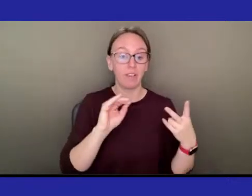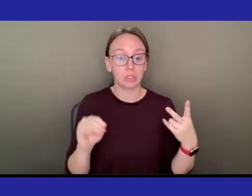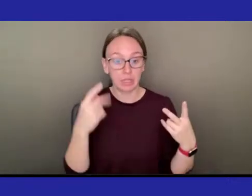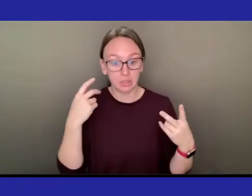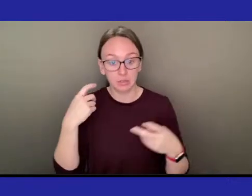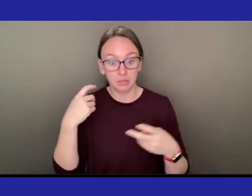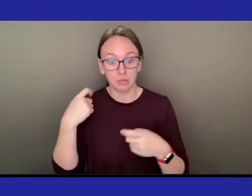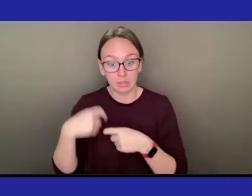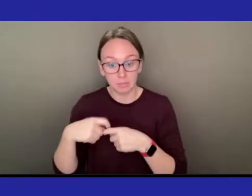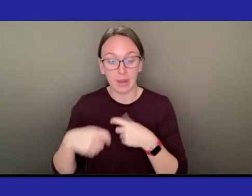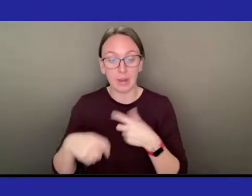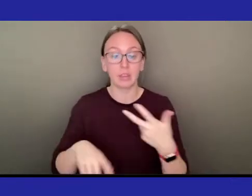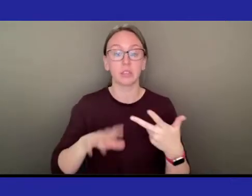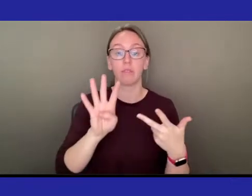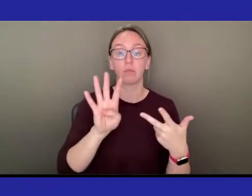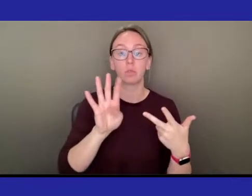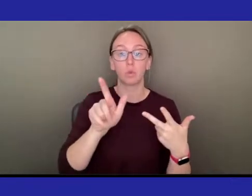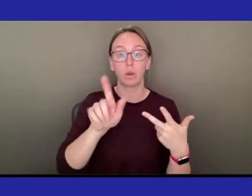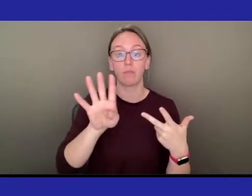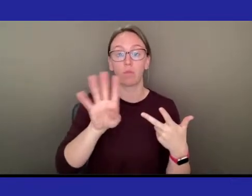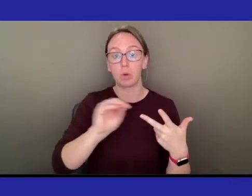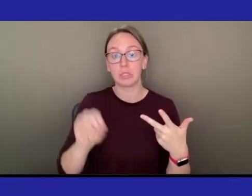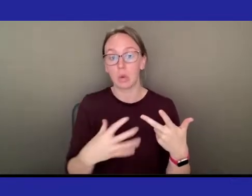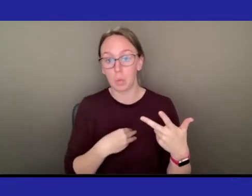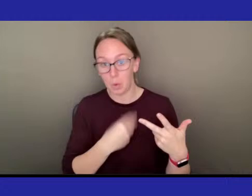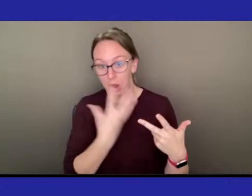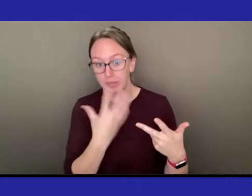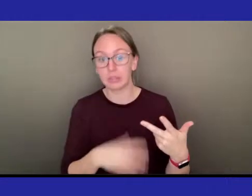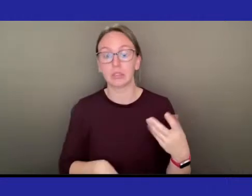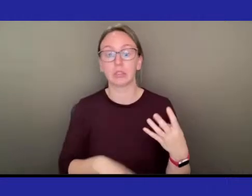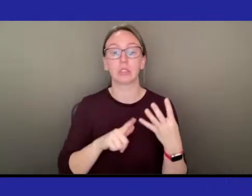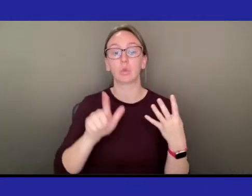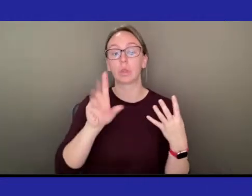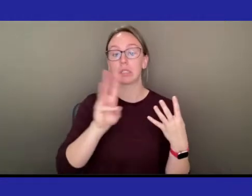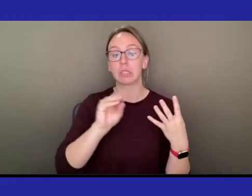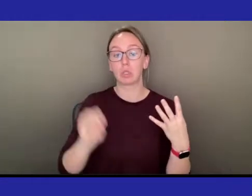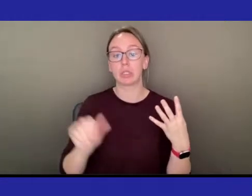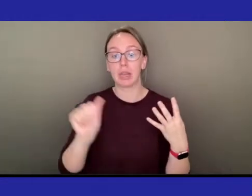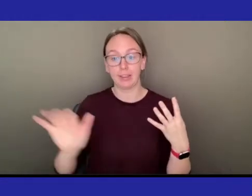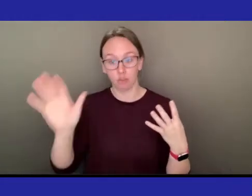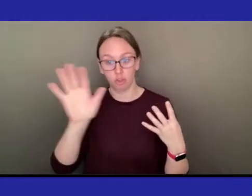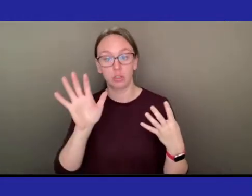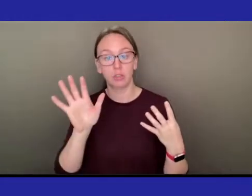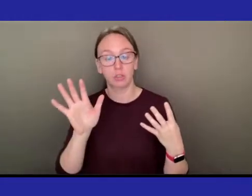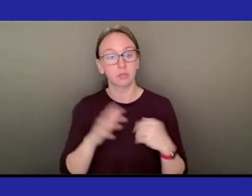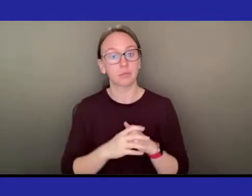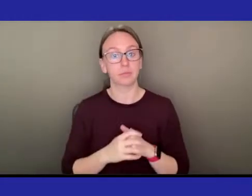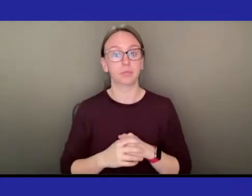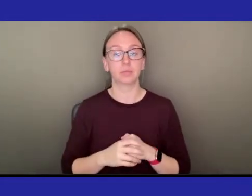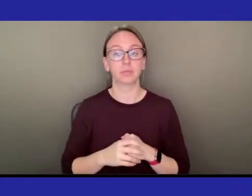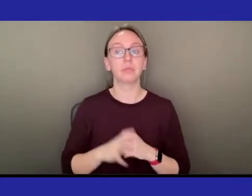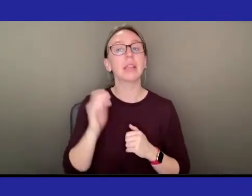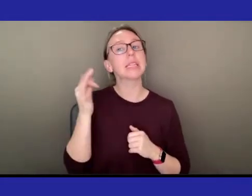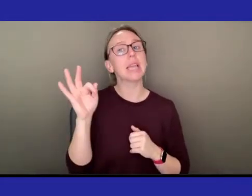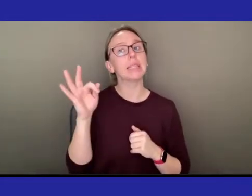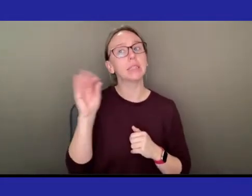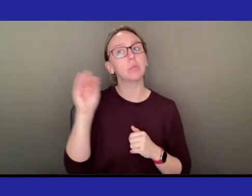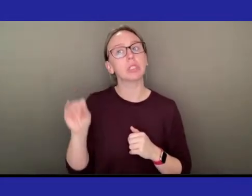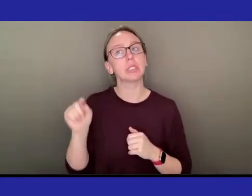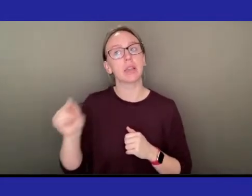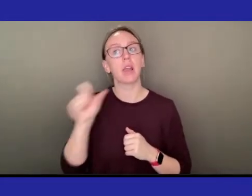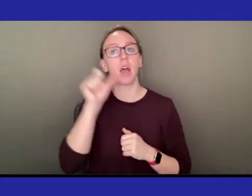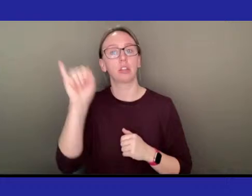24% white, and 26% Asian. And 19% uninsured,